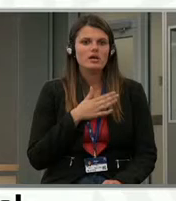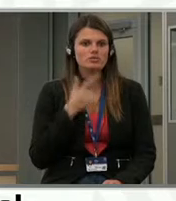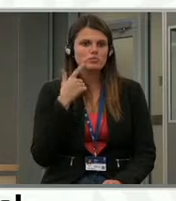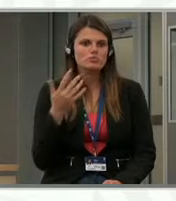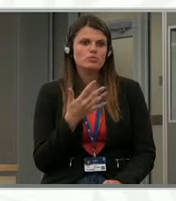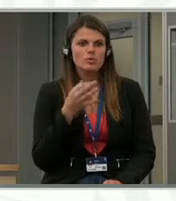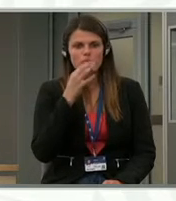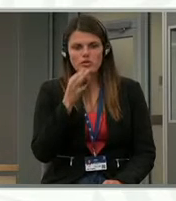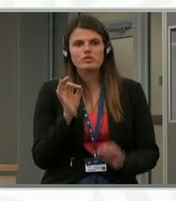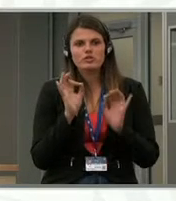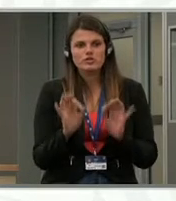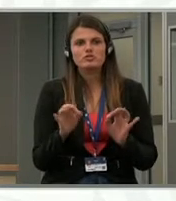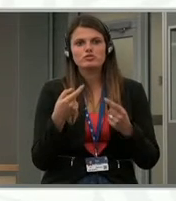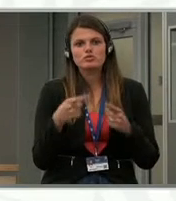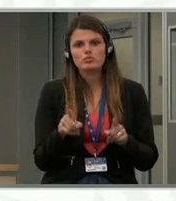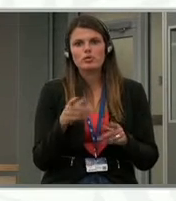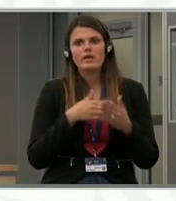Mr. Yaluras,